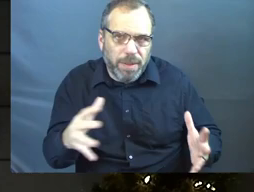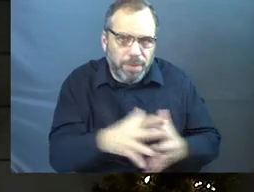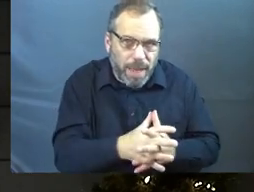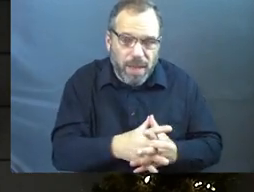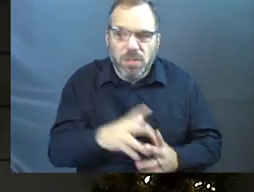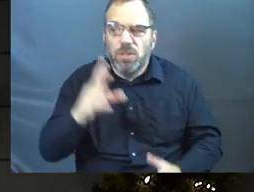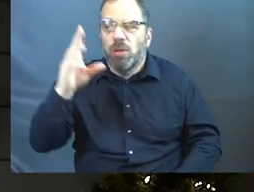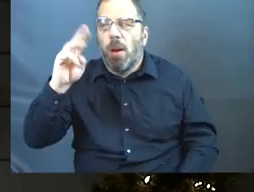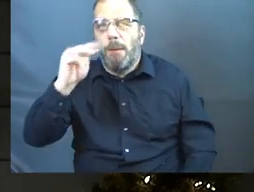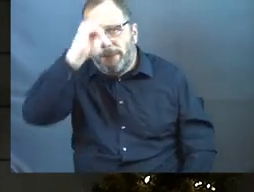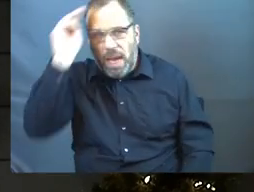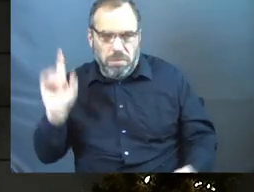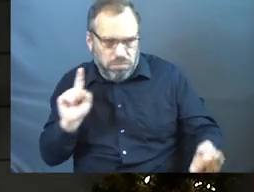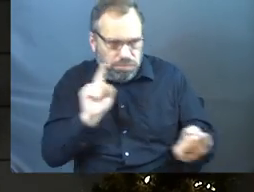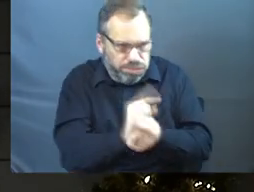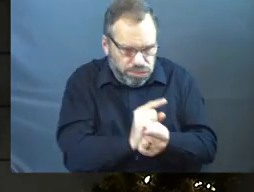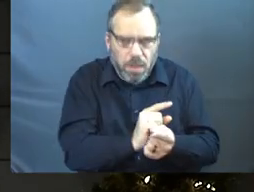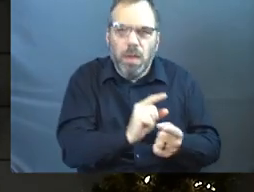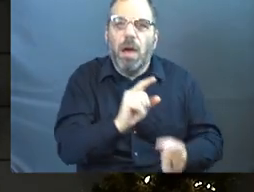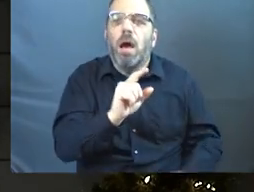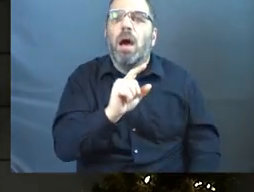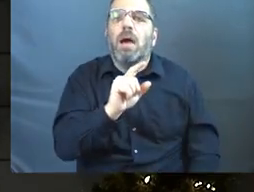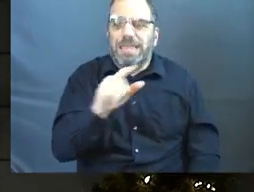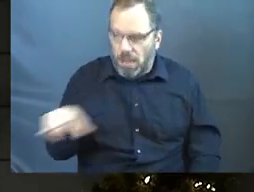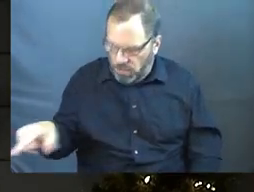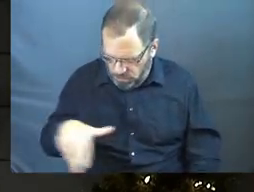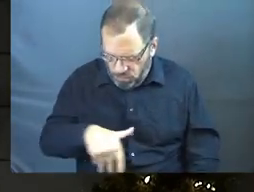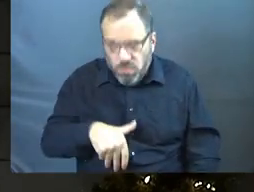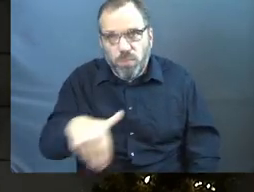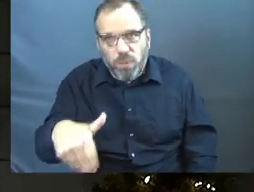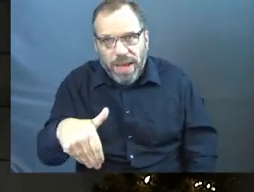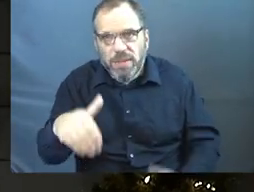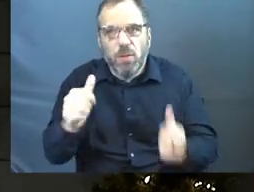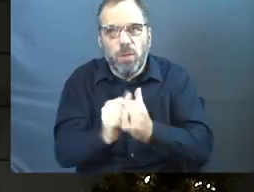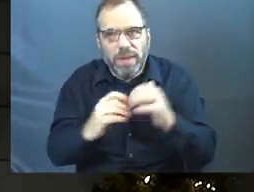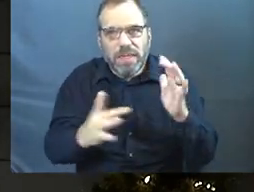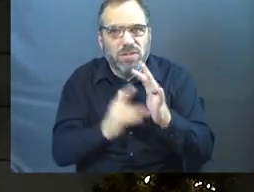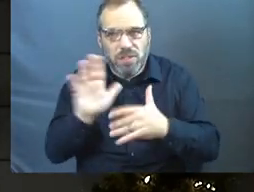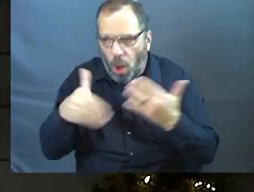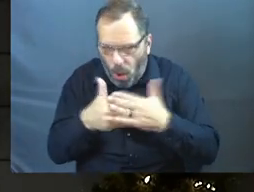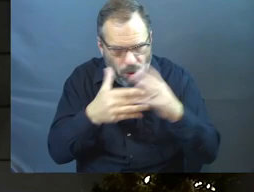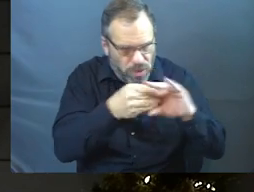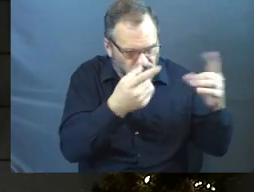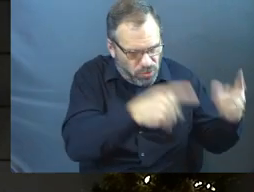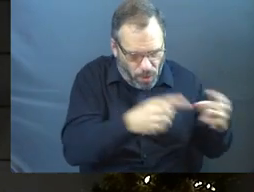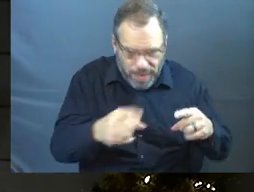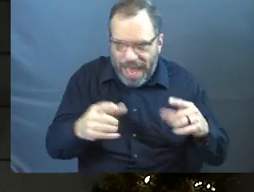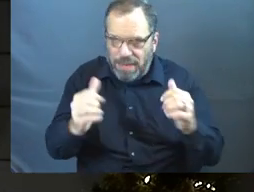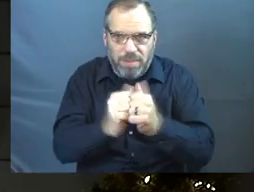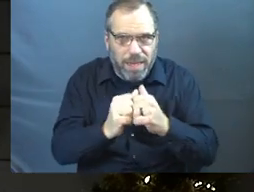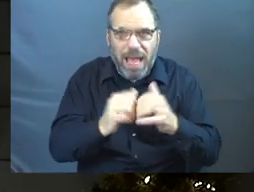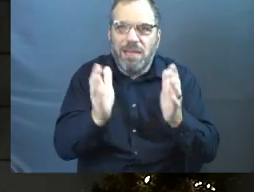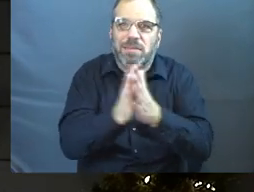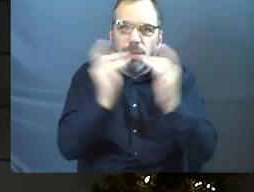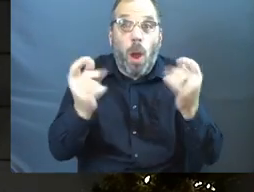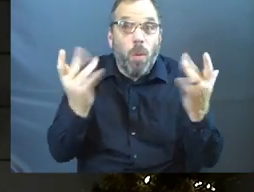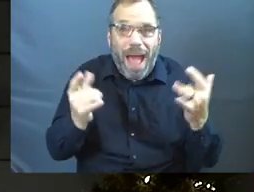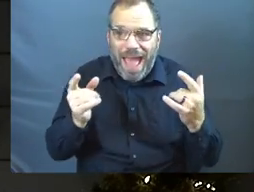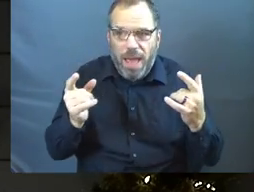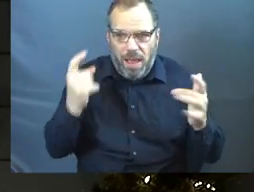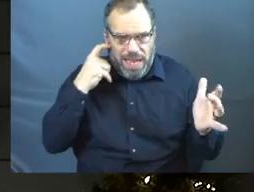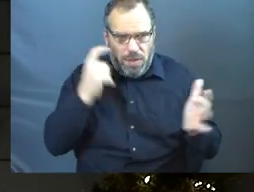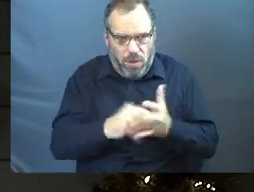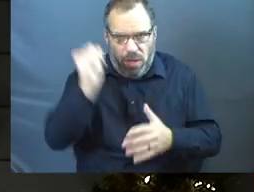Mary should go see her and all this stuff. So Mary goes to see her because Mary's now pregnant. She's found out she's pregnant with Jesus. All this stuff has happened. They get together. They celebrate because they